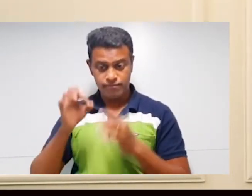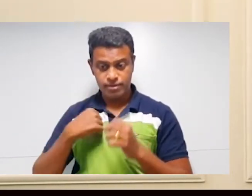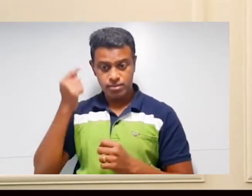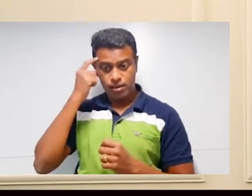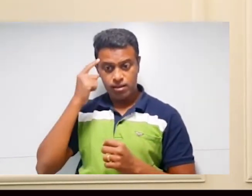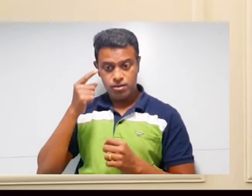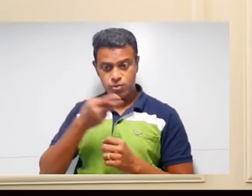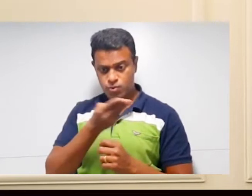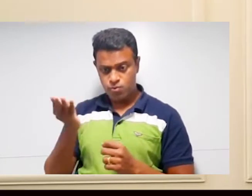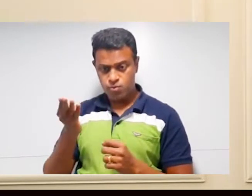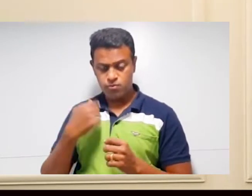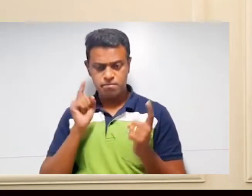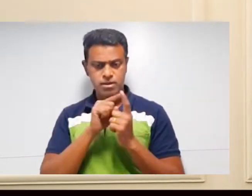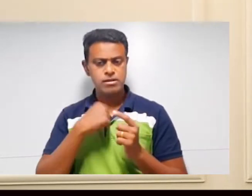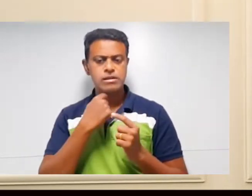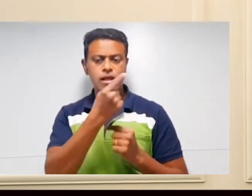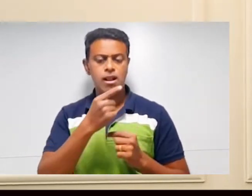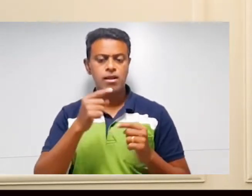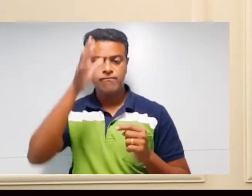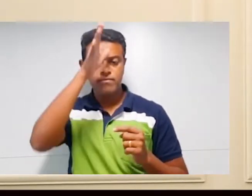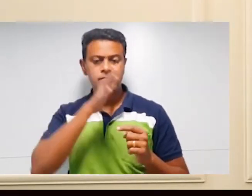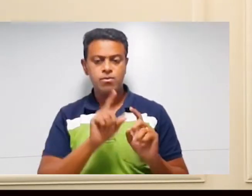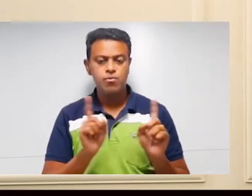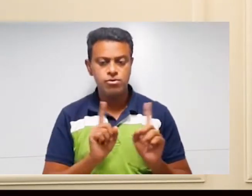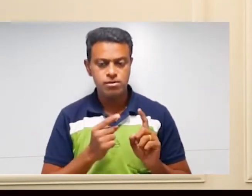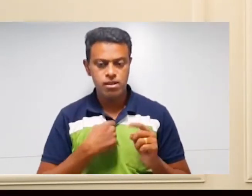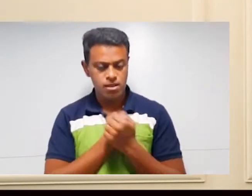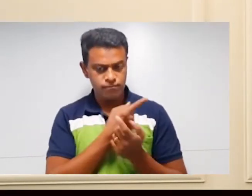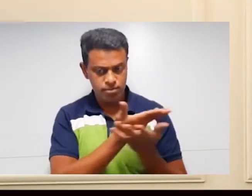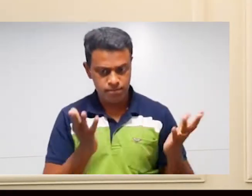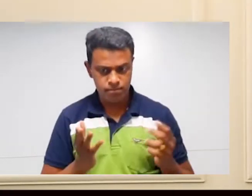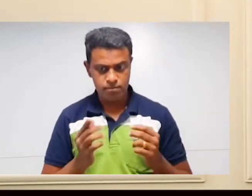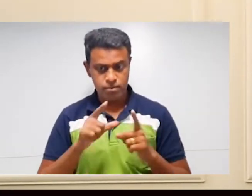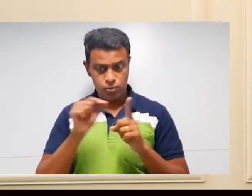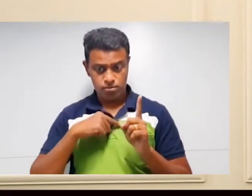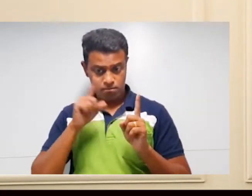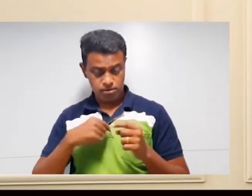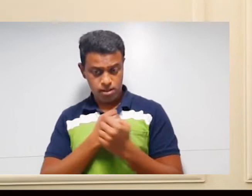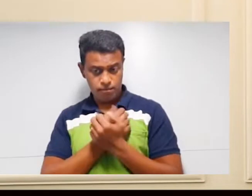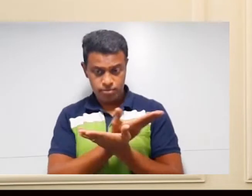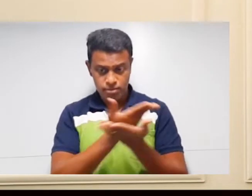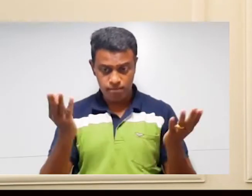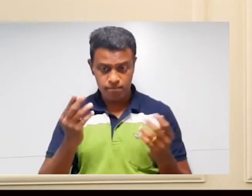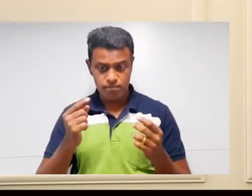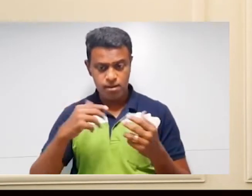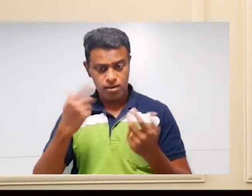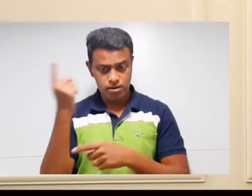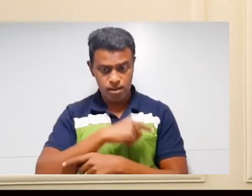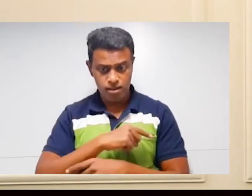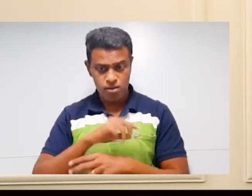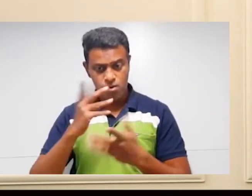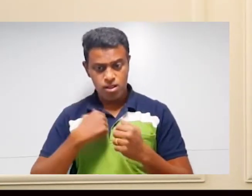when did I tell my parents that I love them? No? Do I love them on any particular day or I love them throughout the